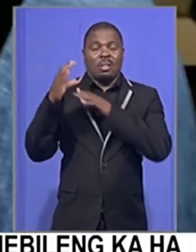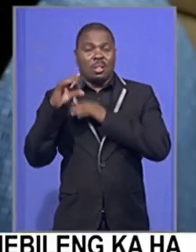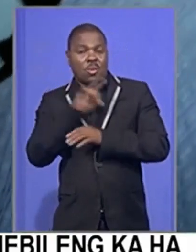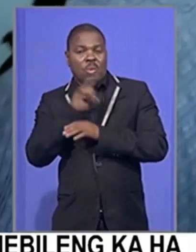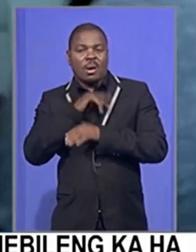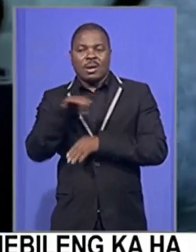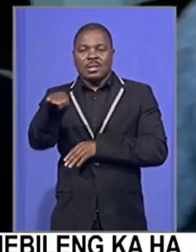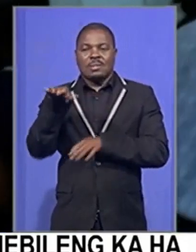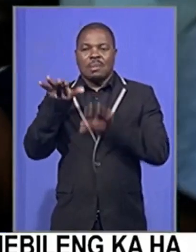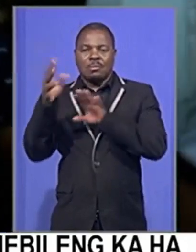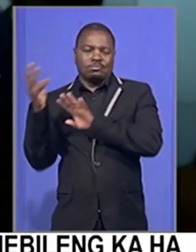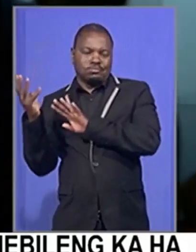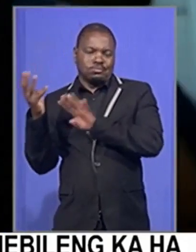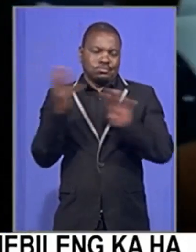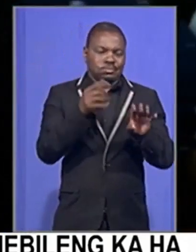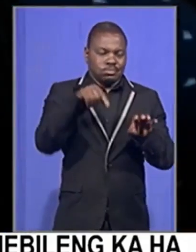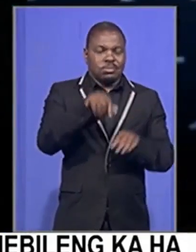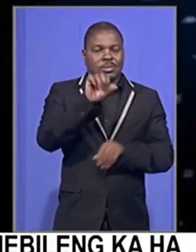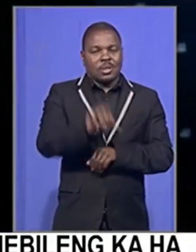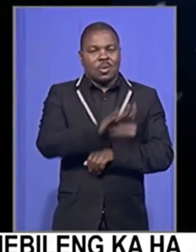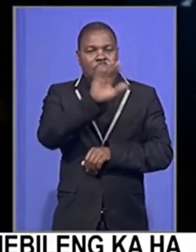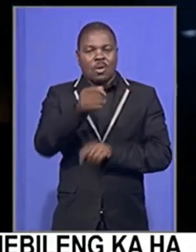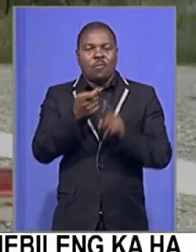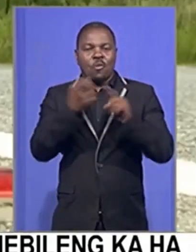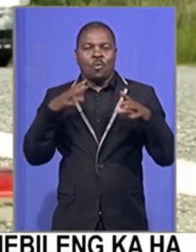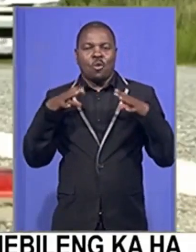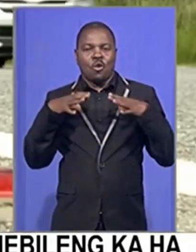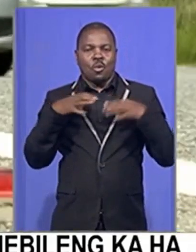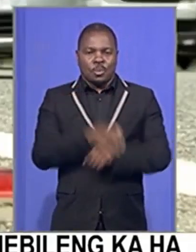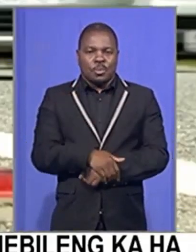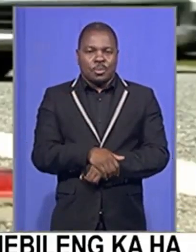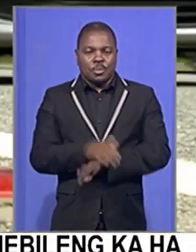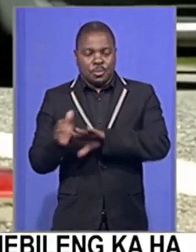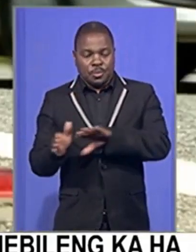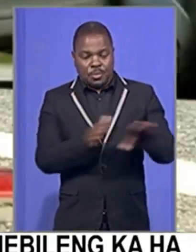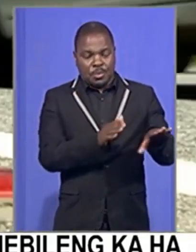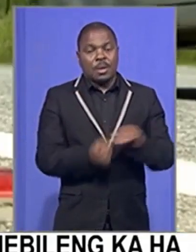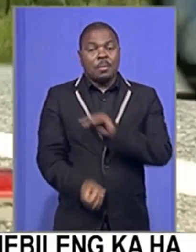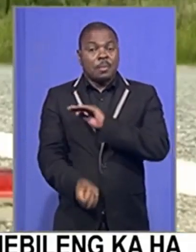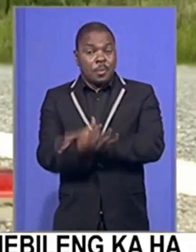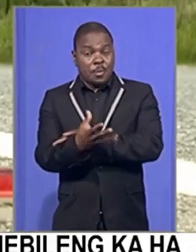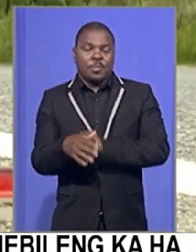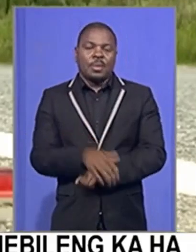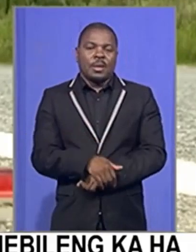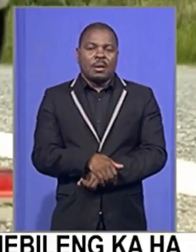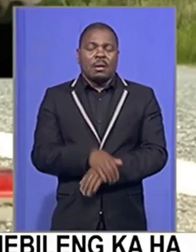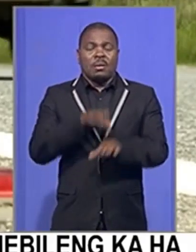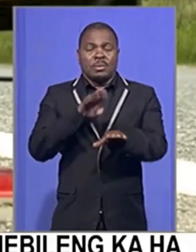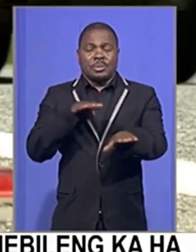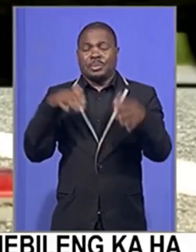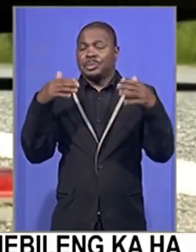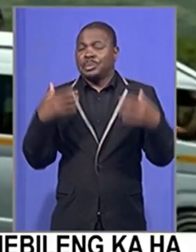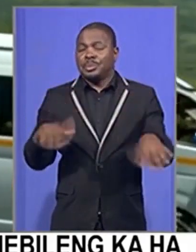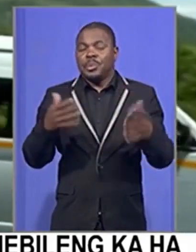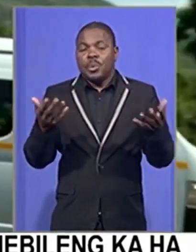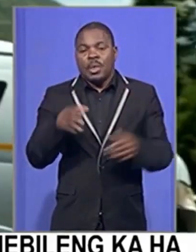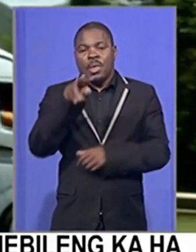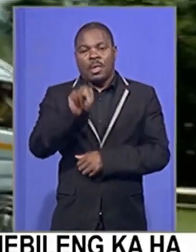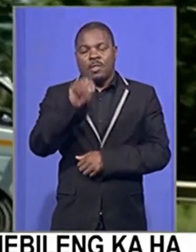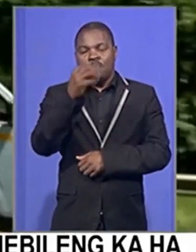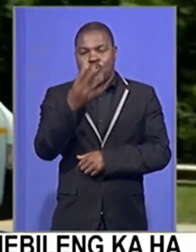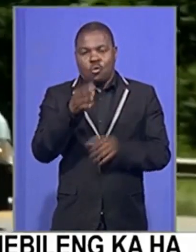ba kgutlelang Afrika Borwa ho tswa matsatsing a phomolo. Ha re fetela Mpumalanga sephethephethe se bile matla mmileng wa N4